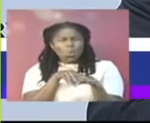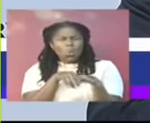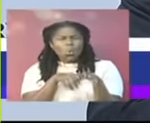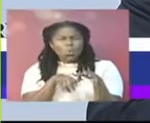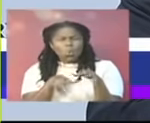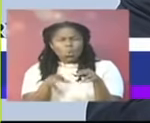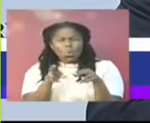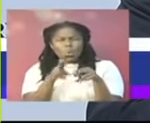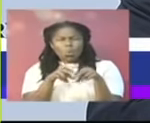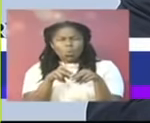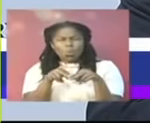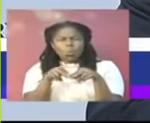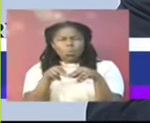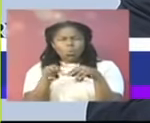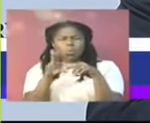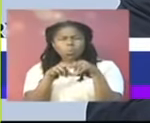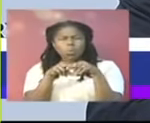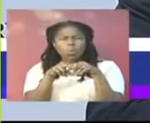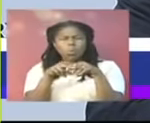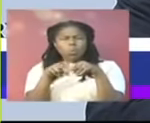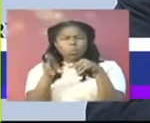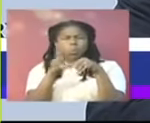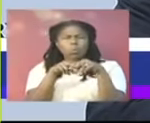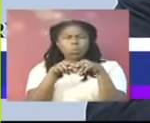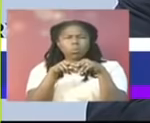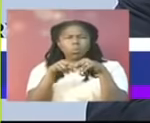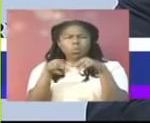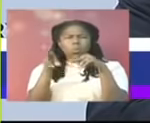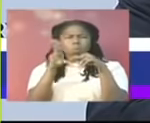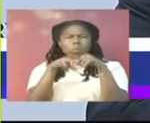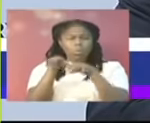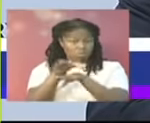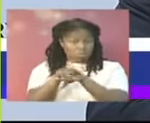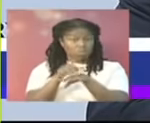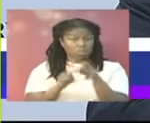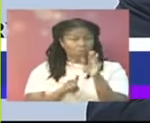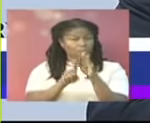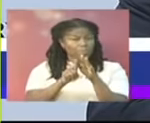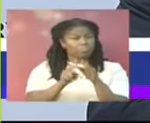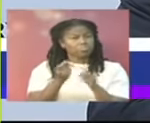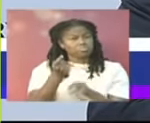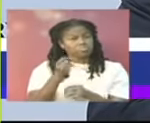numbers, cumulative numbers from 1 week to the next. I don't know if the slides are ready